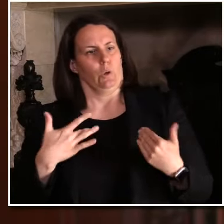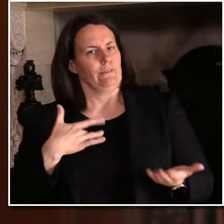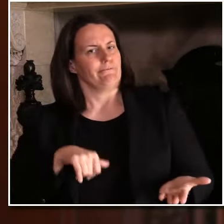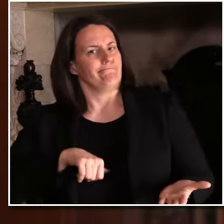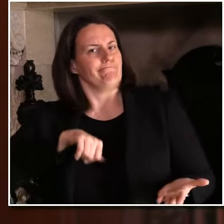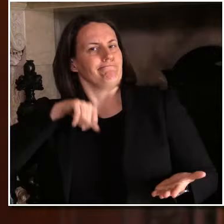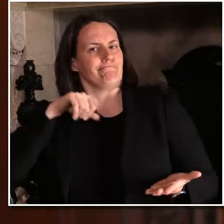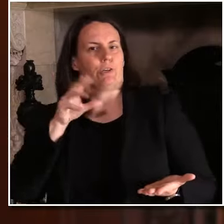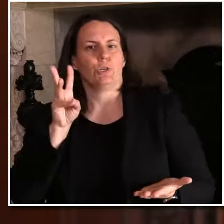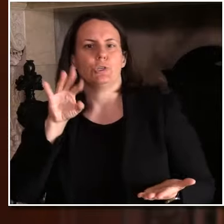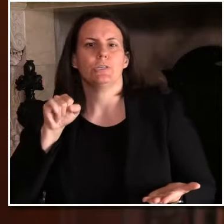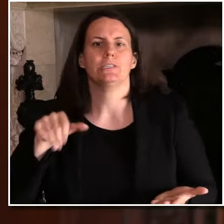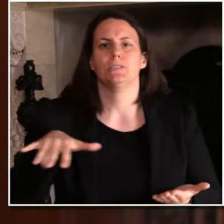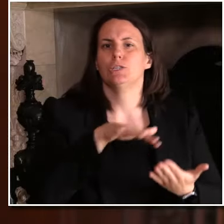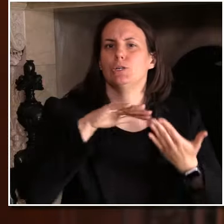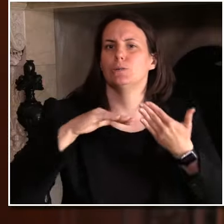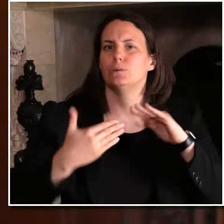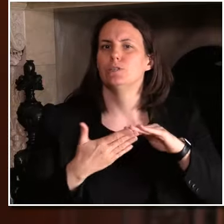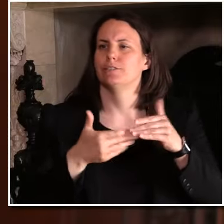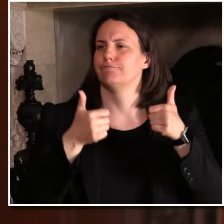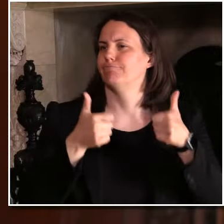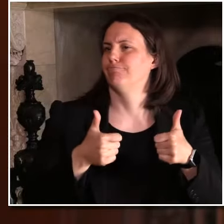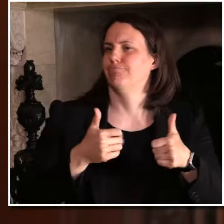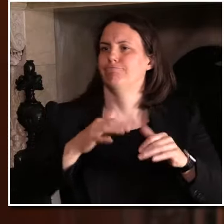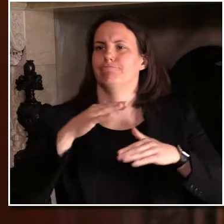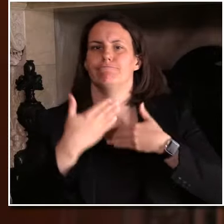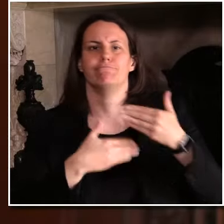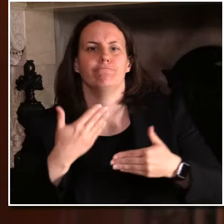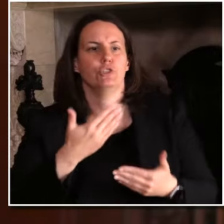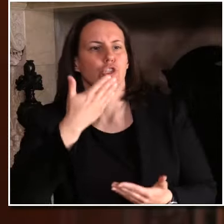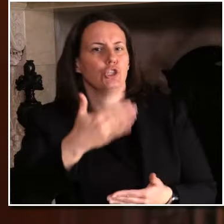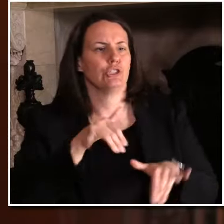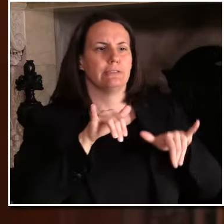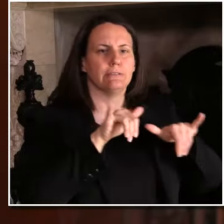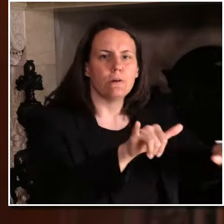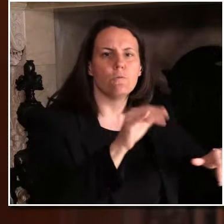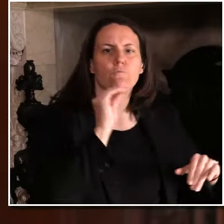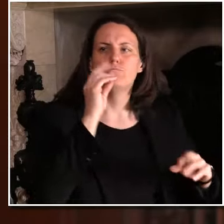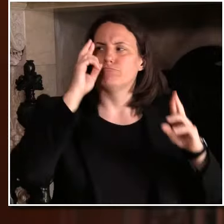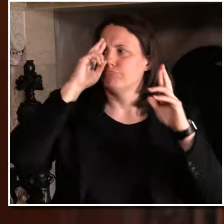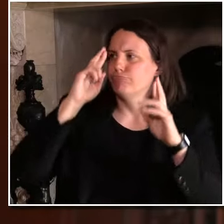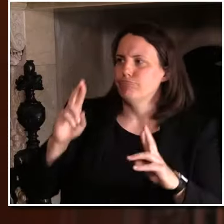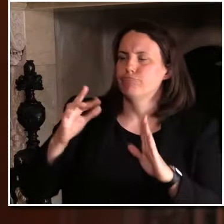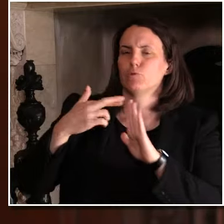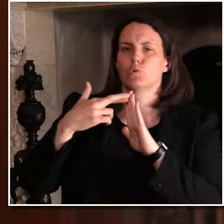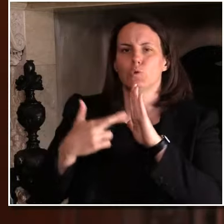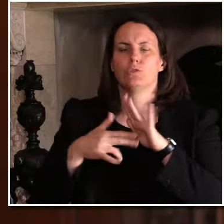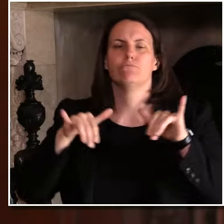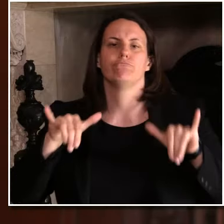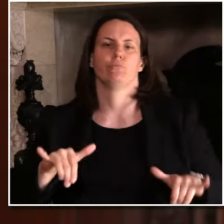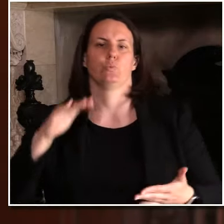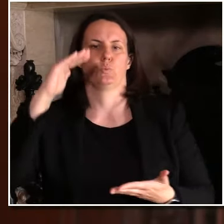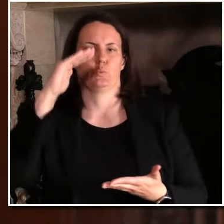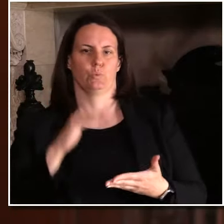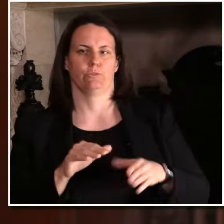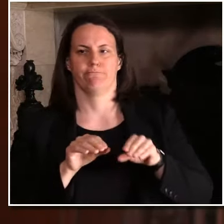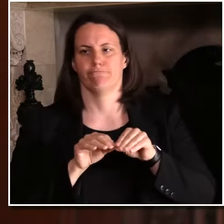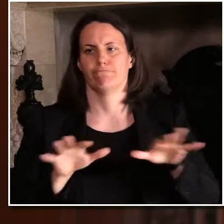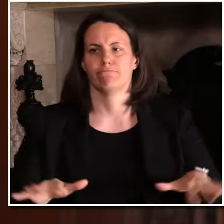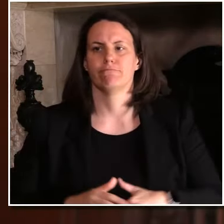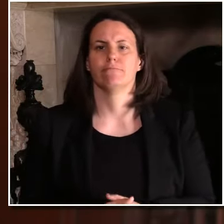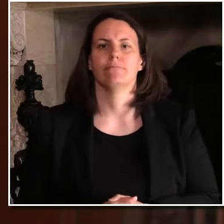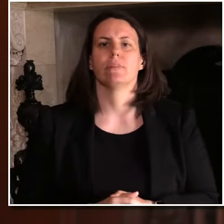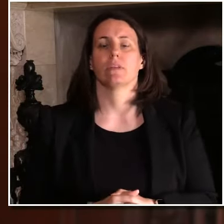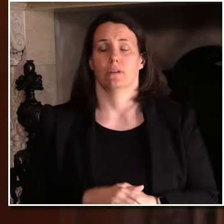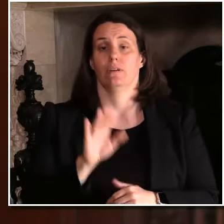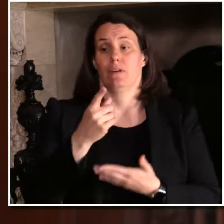part to help prevent the spread of COVID-19 in Wisconsin. Last week, we announced we would be extending our Safer at Home order, which